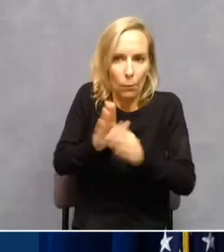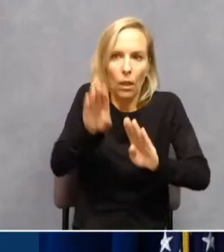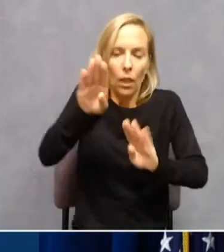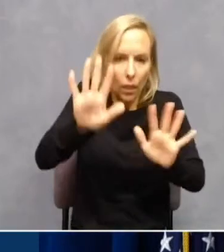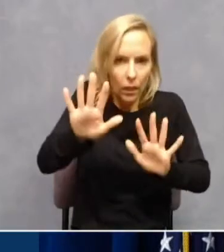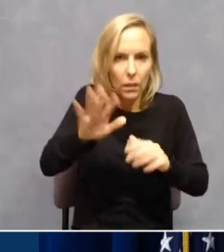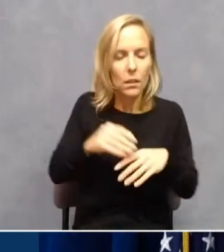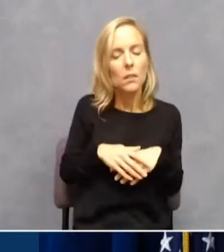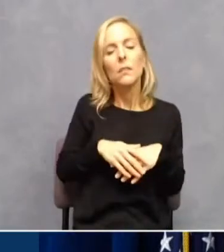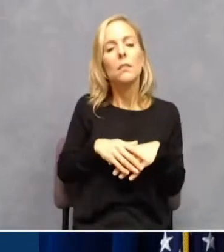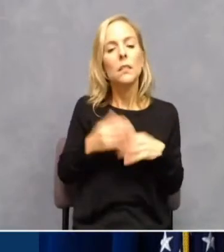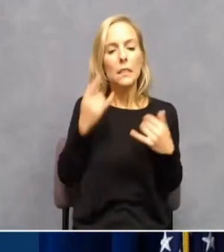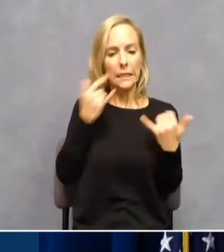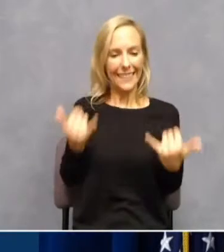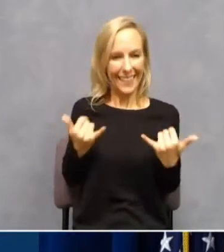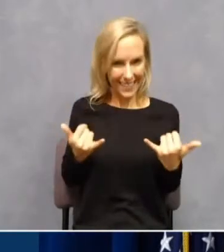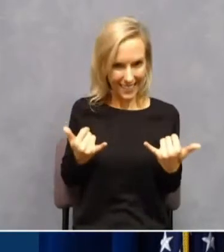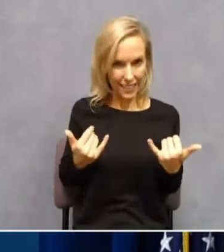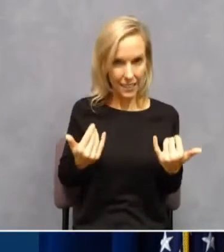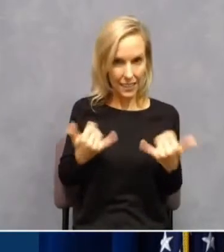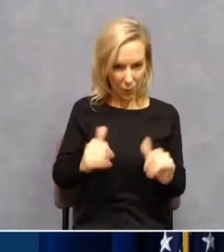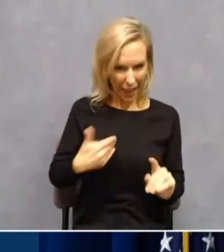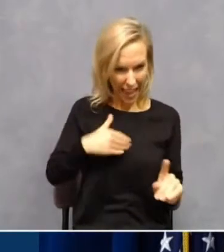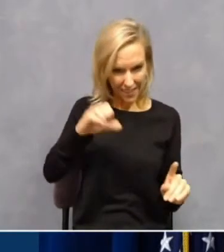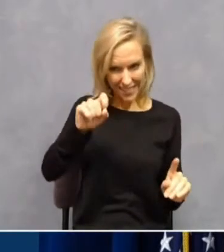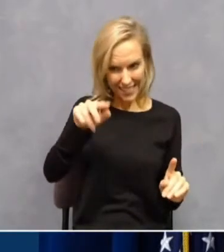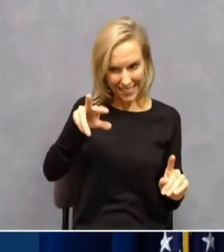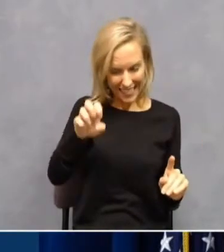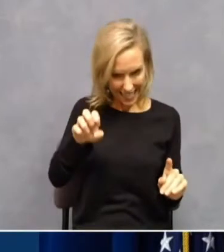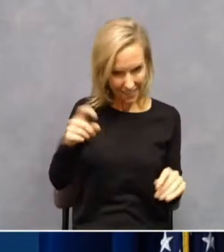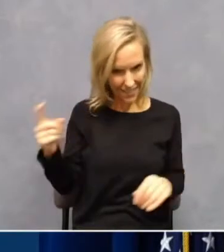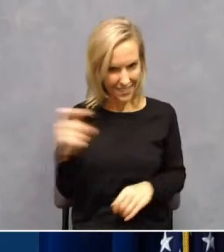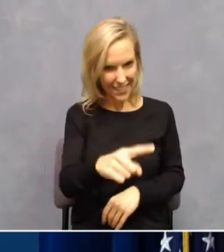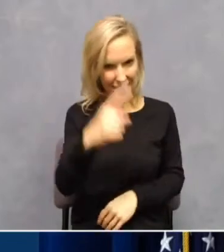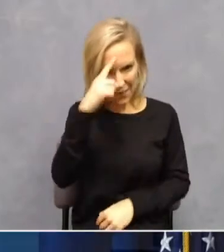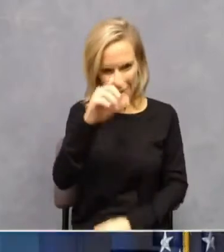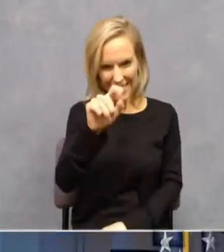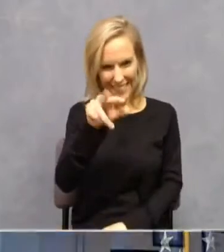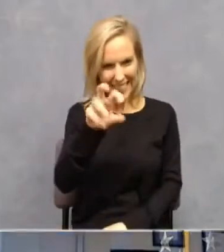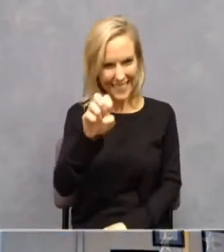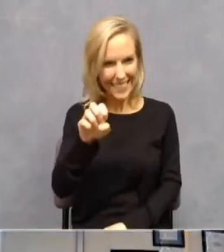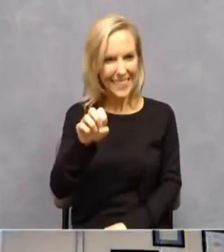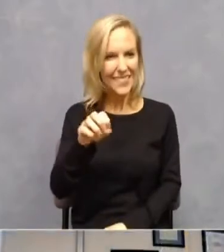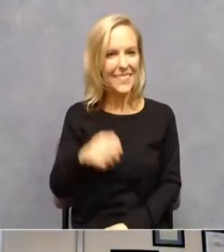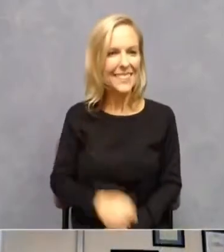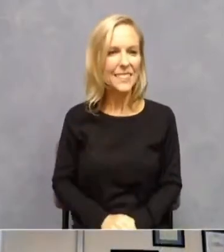I think if we still got Steve, this one is for him.